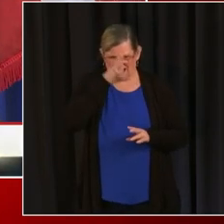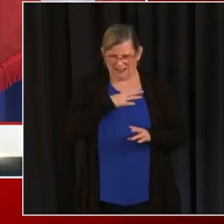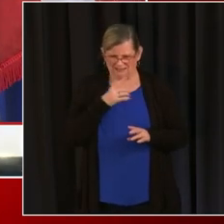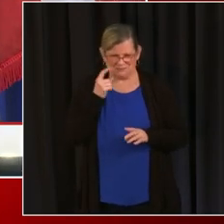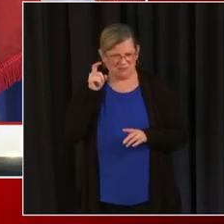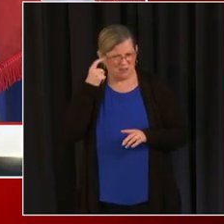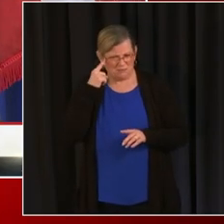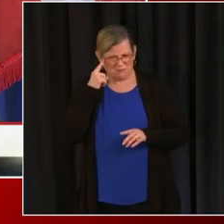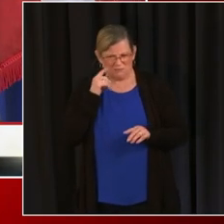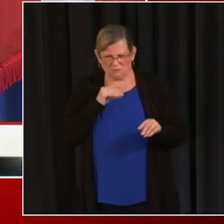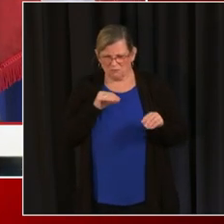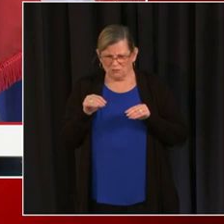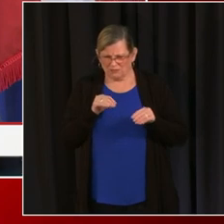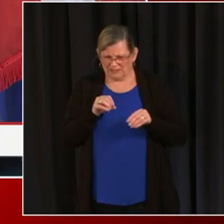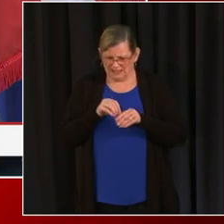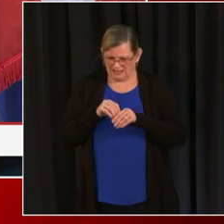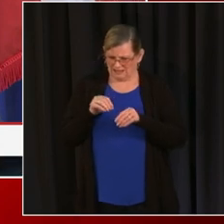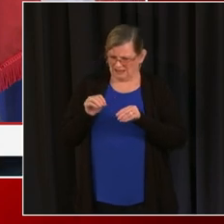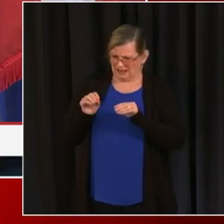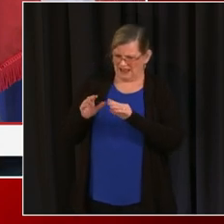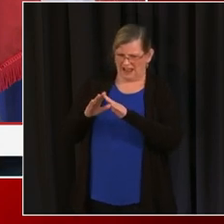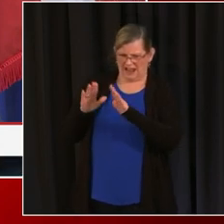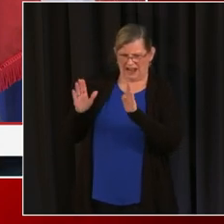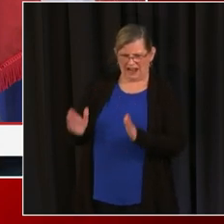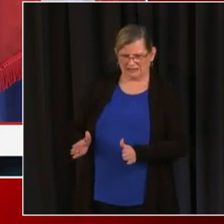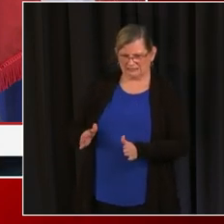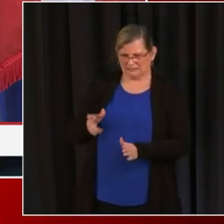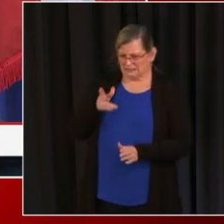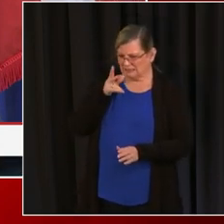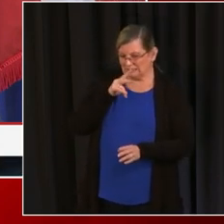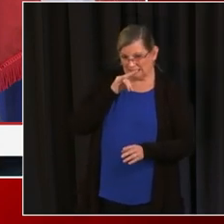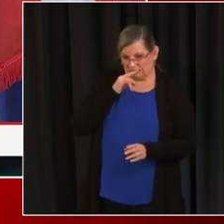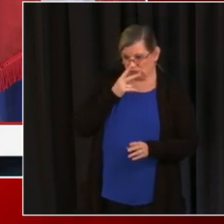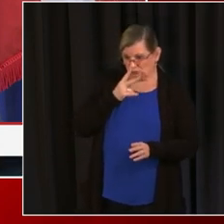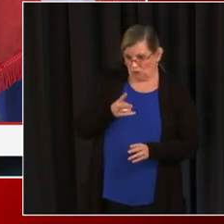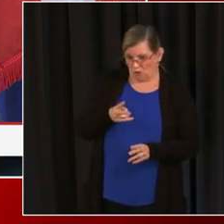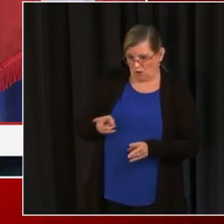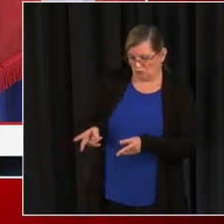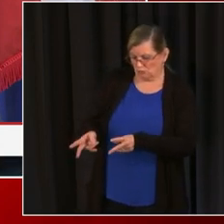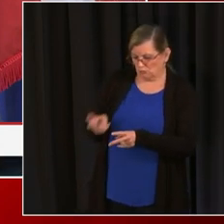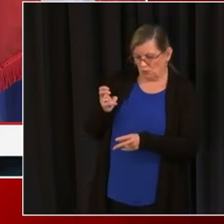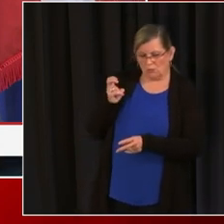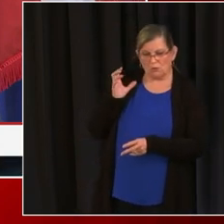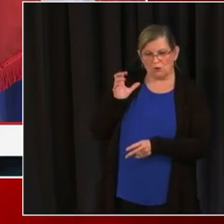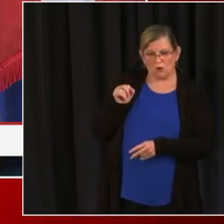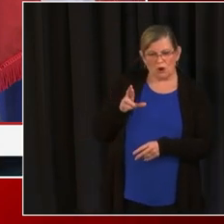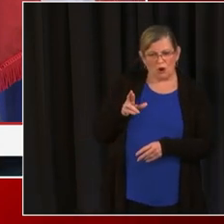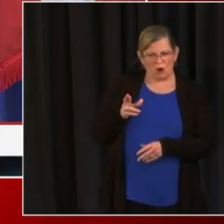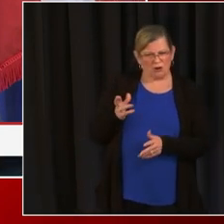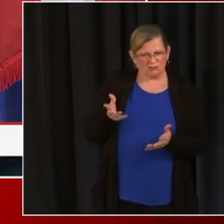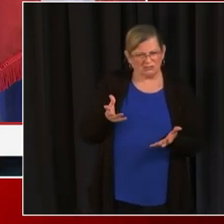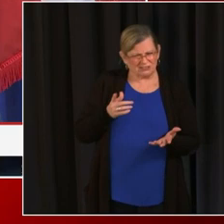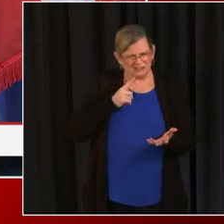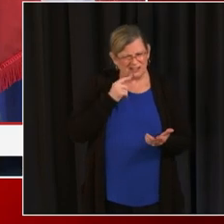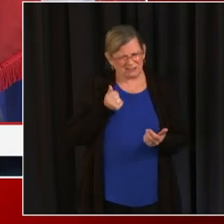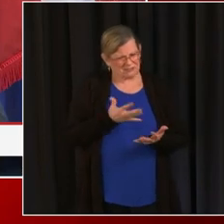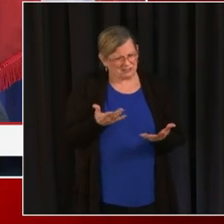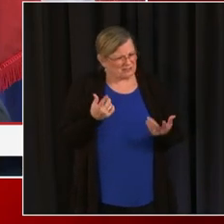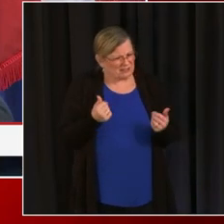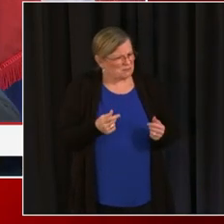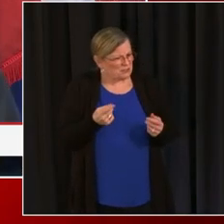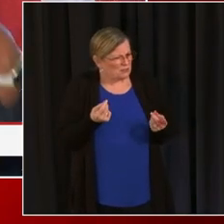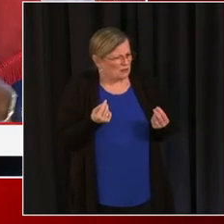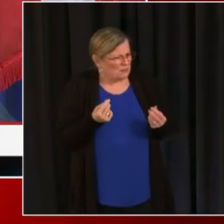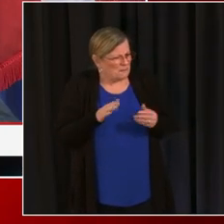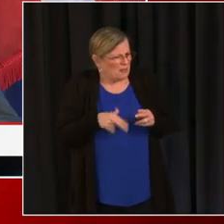putting his groceries in his house, and some kids drove up and took his car. You know, is there anything that can be done? What are